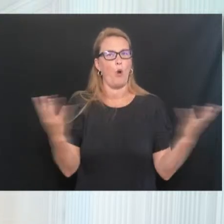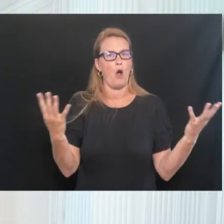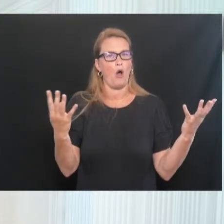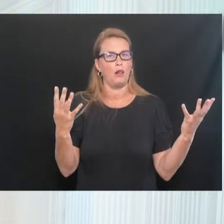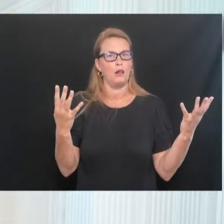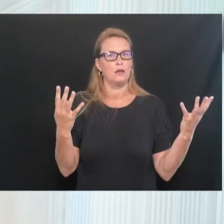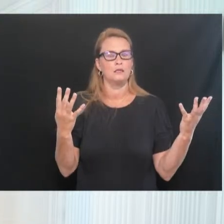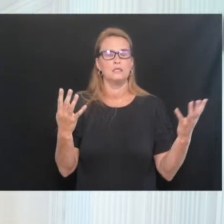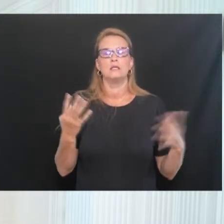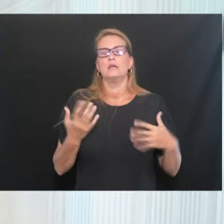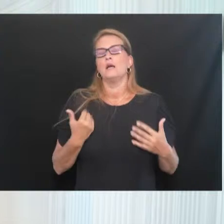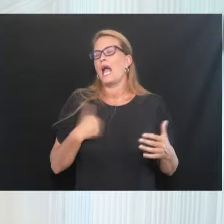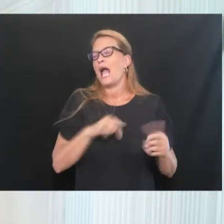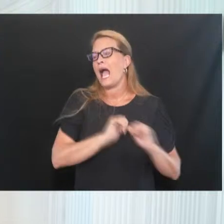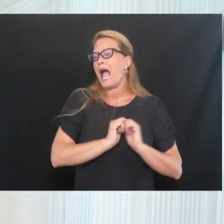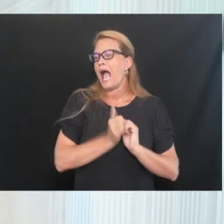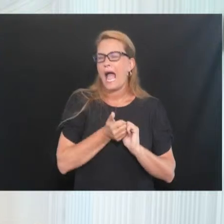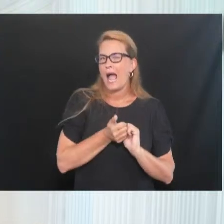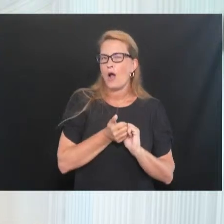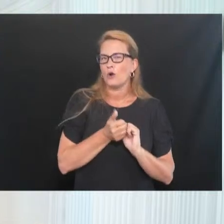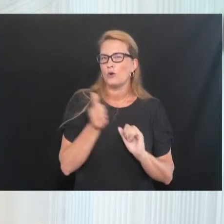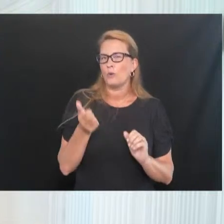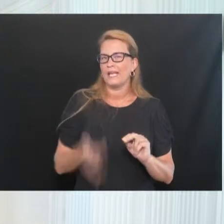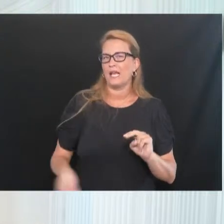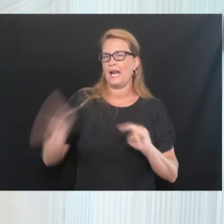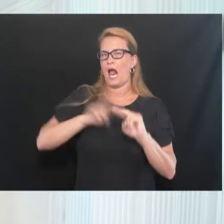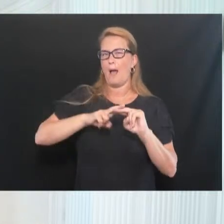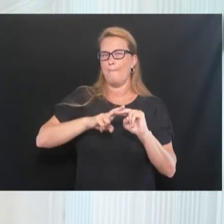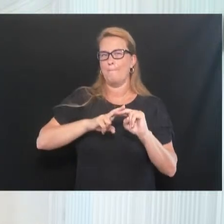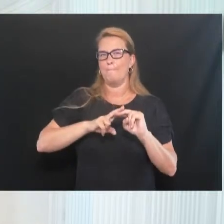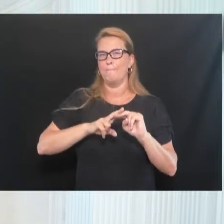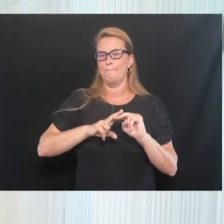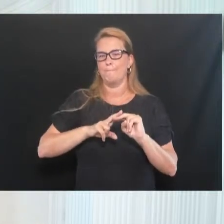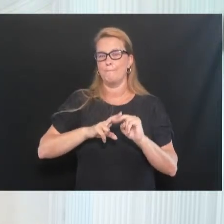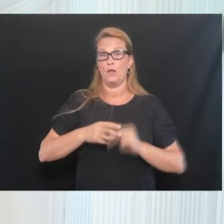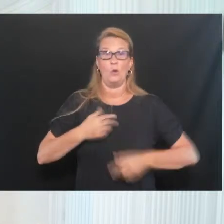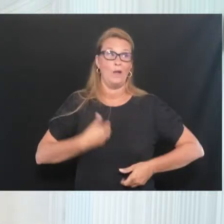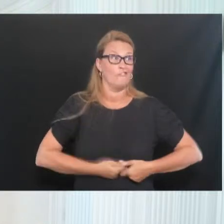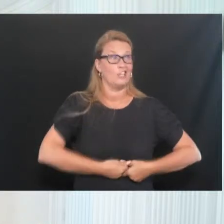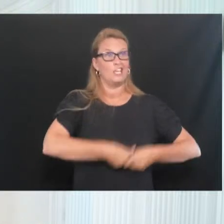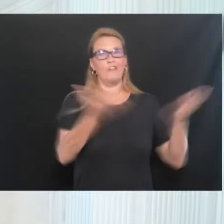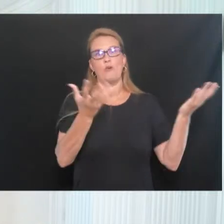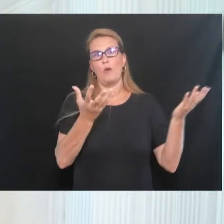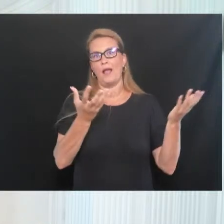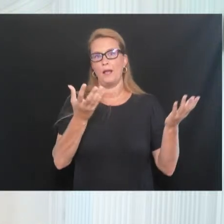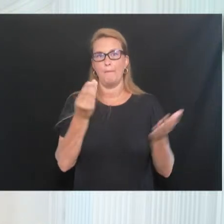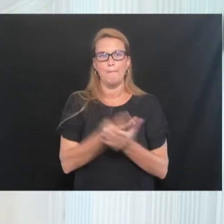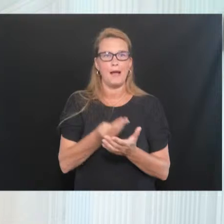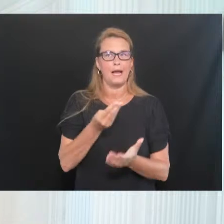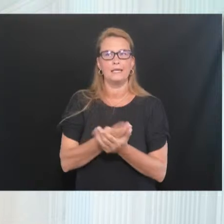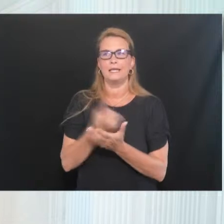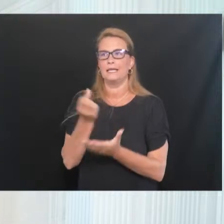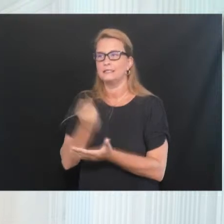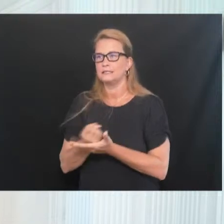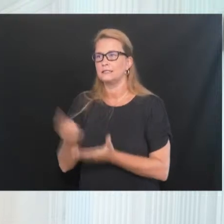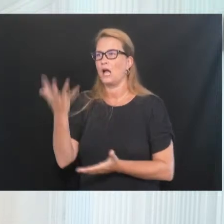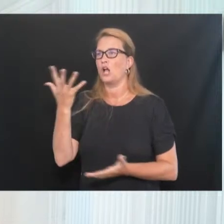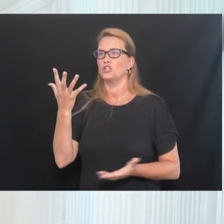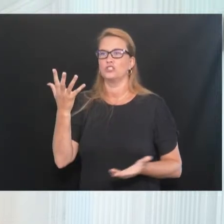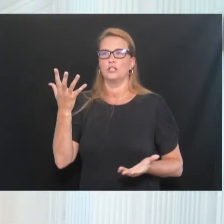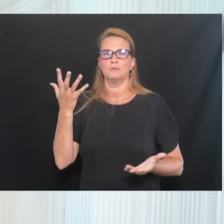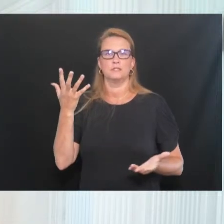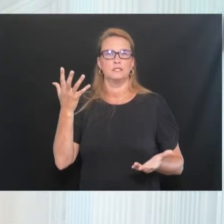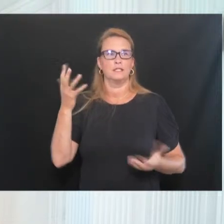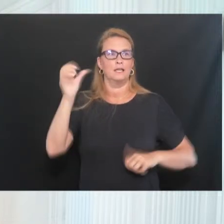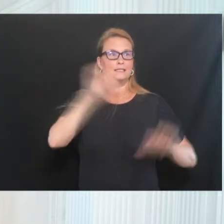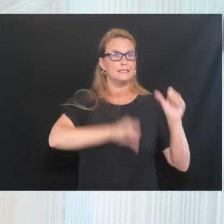forward, but how do you get that number up? You've given away millions in trucks and scholarships and exhorted people to do it, use